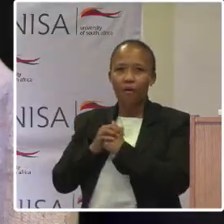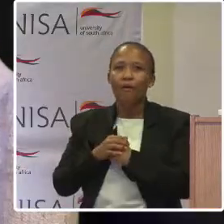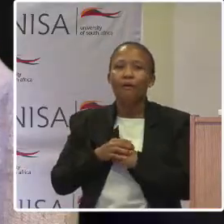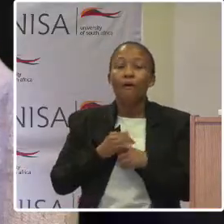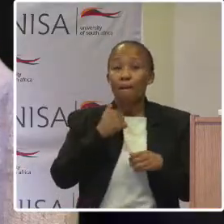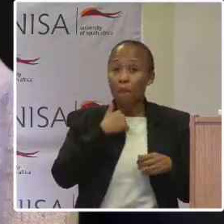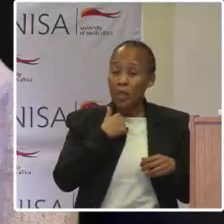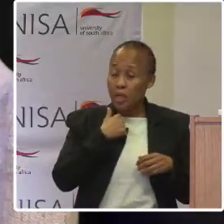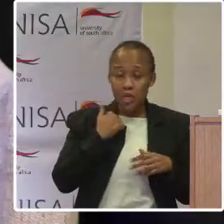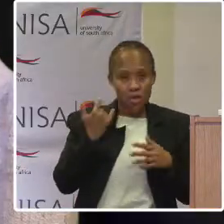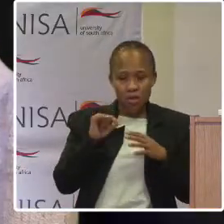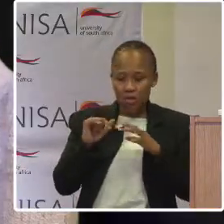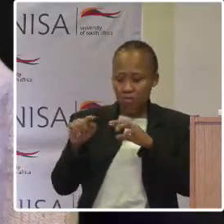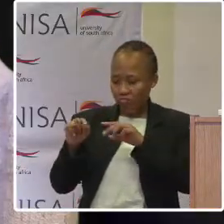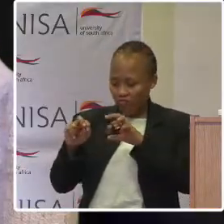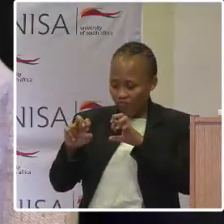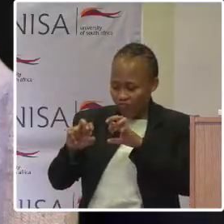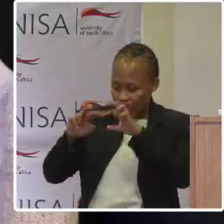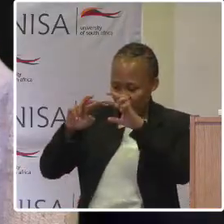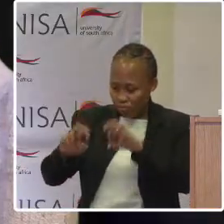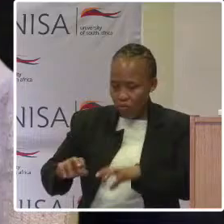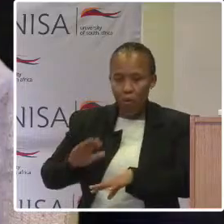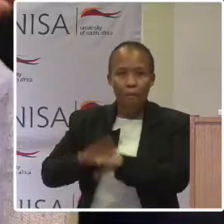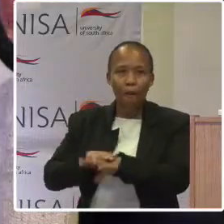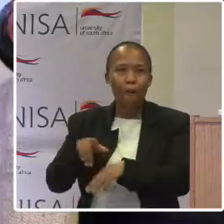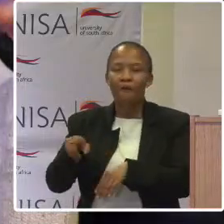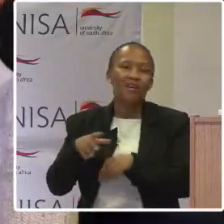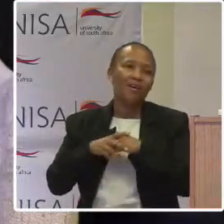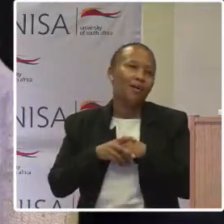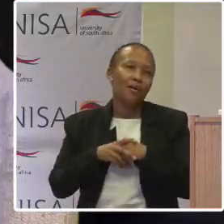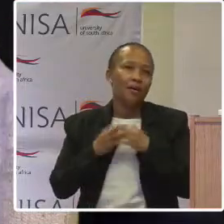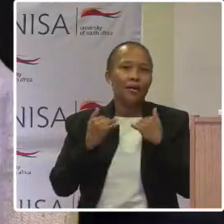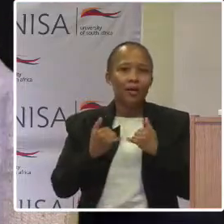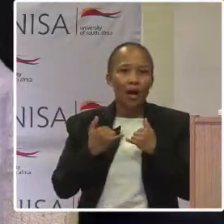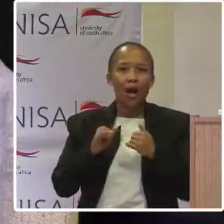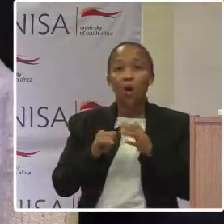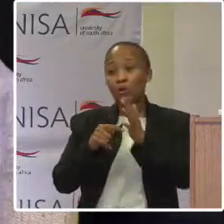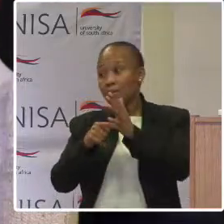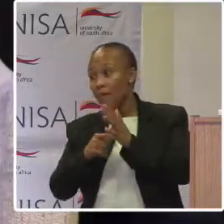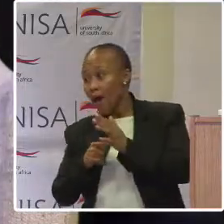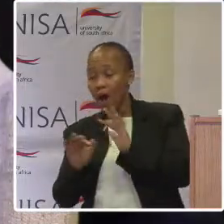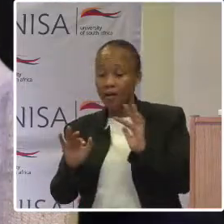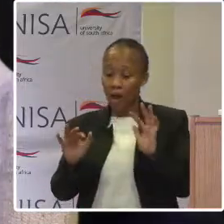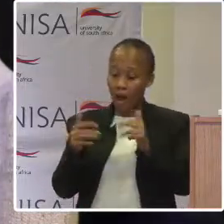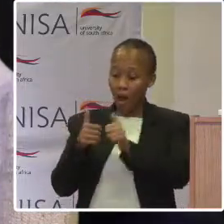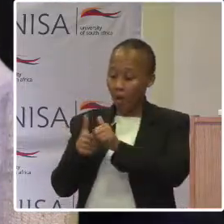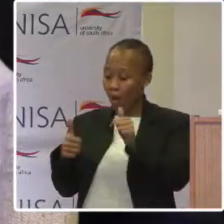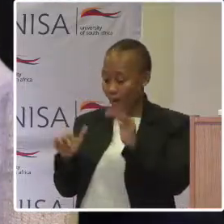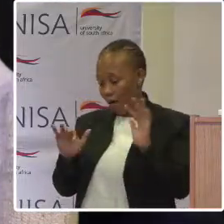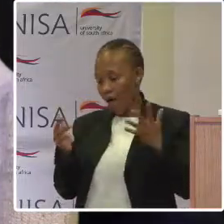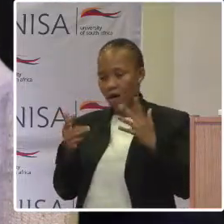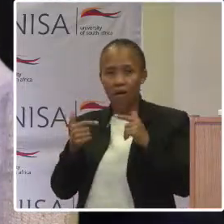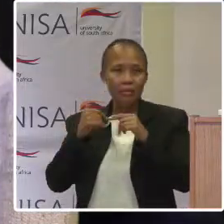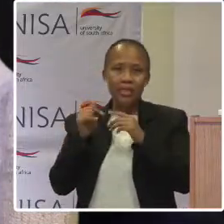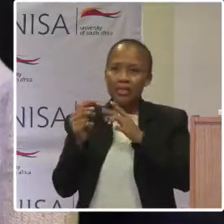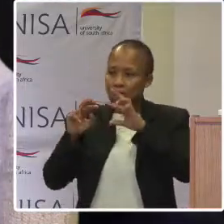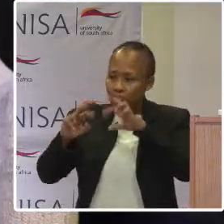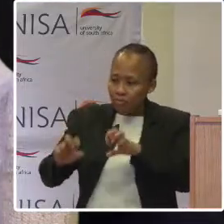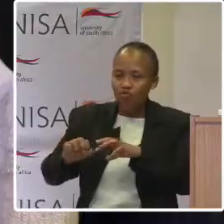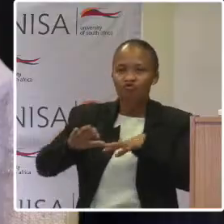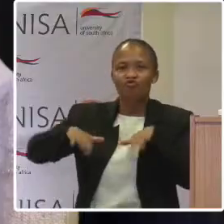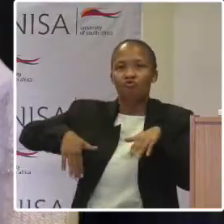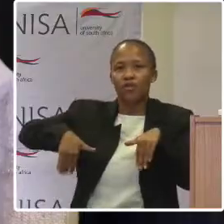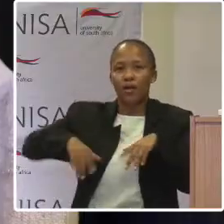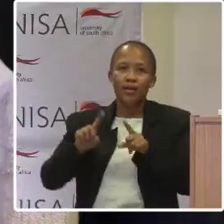study. I have not studied what the demand is. But what I've seen in places